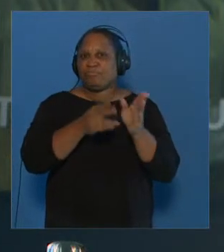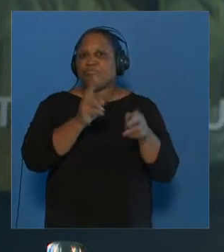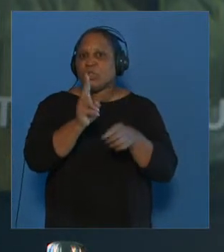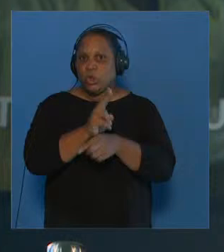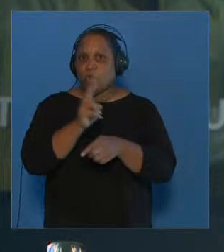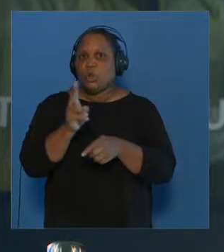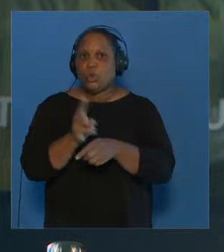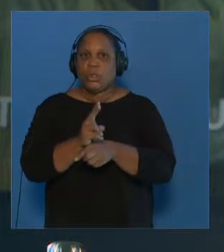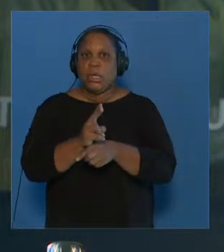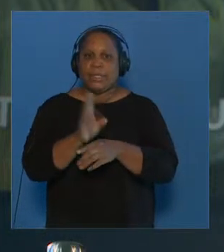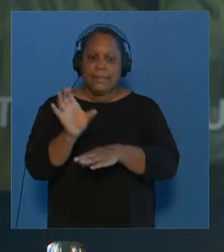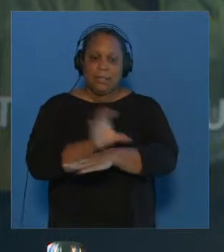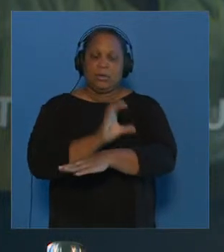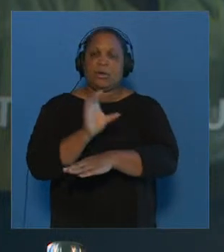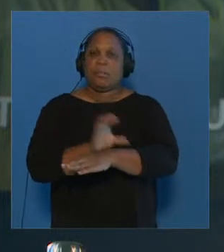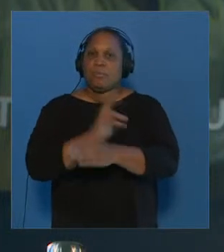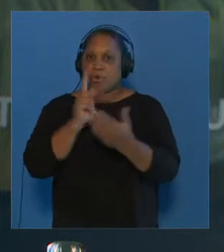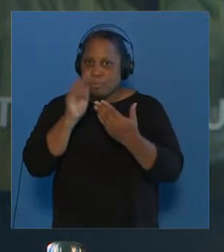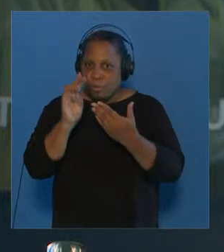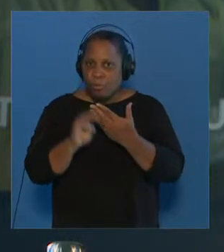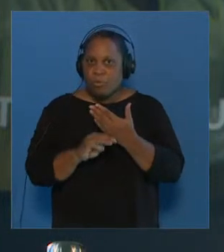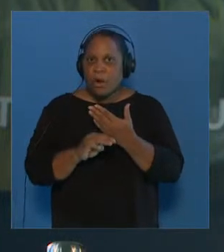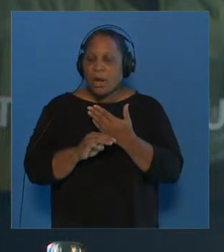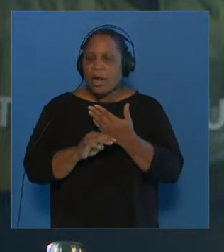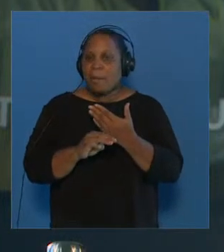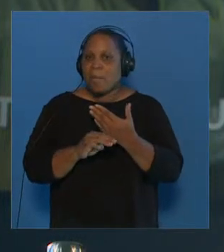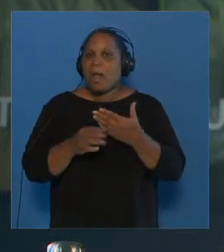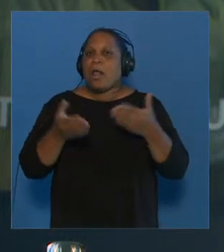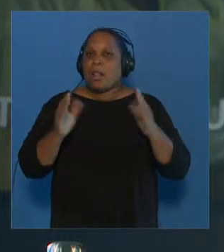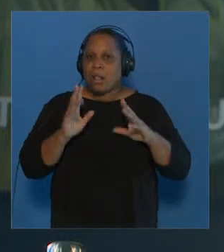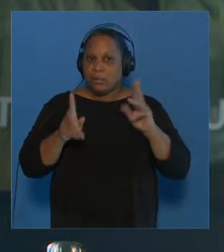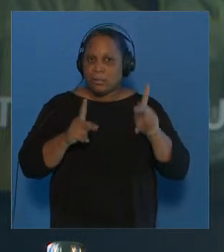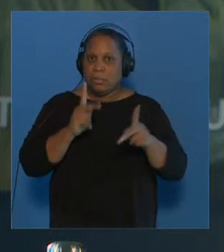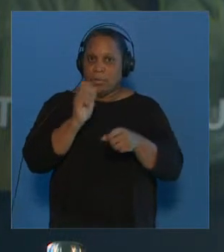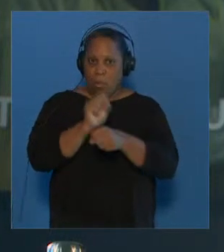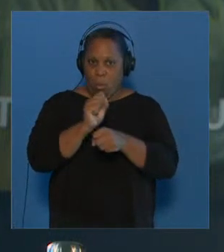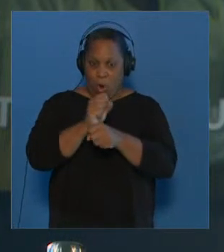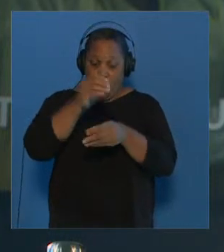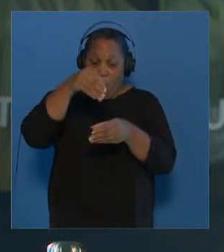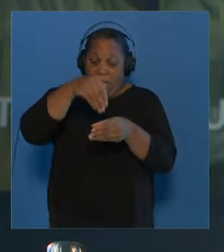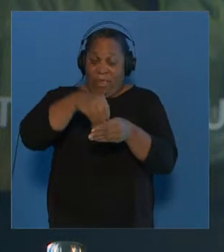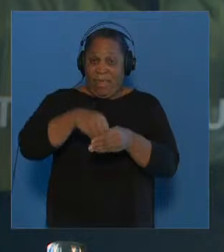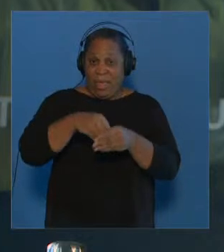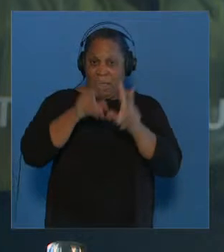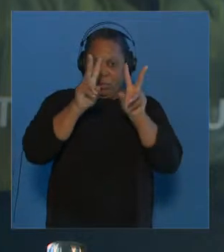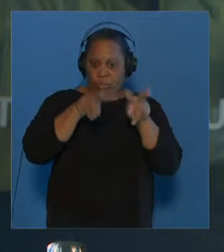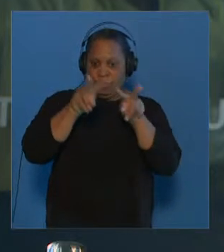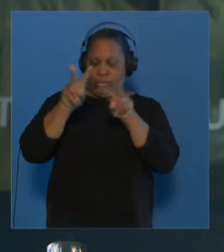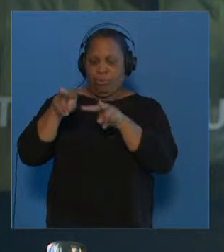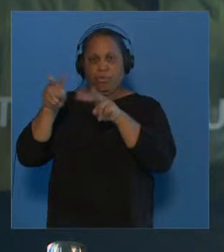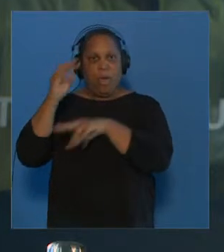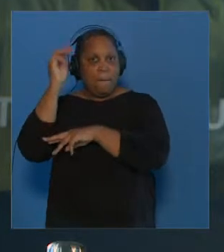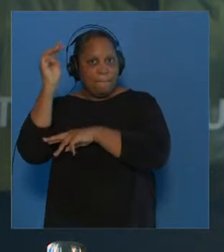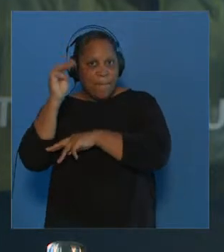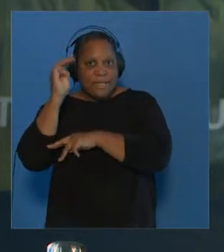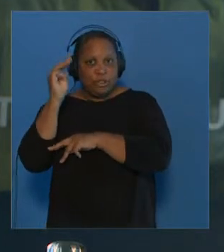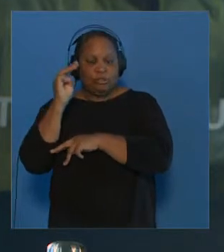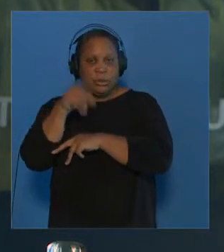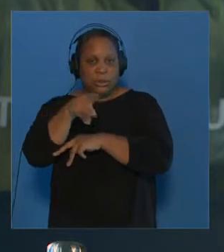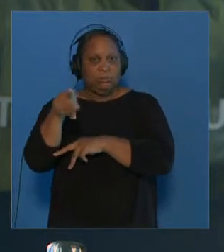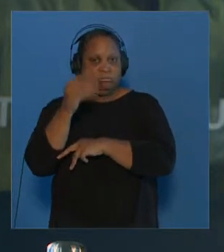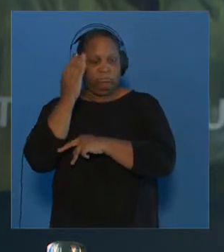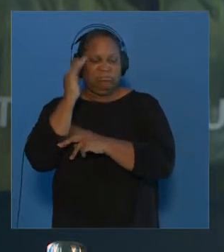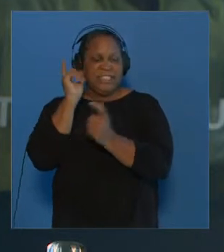particular computer program that allows for the persons that work within the surveillance unit at the ministry to know exactly when